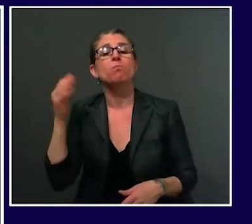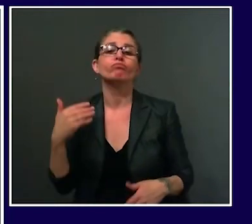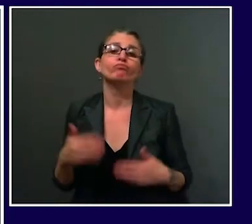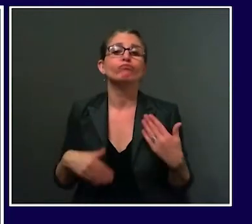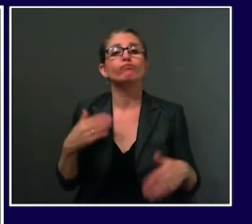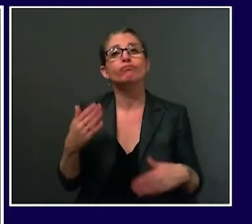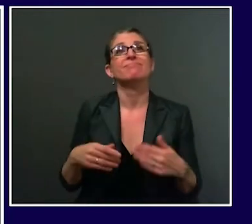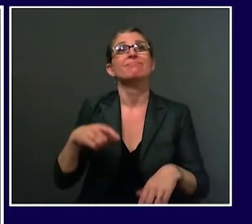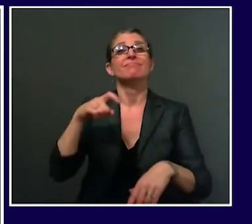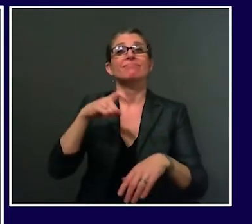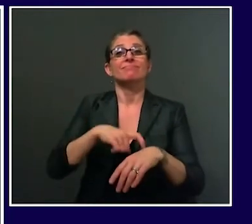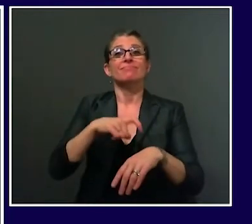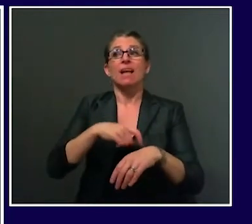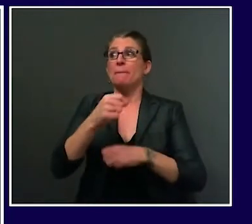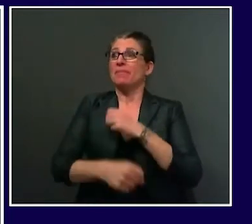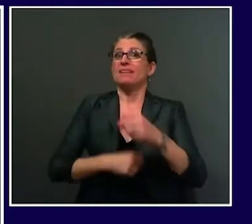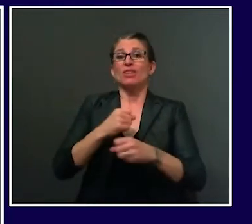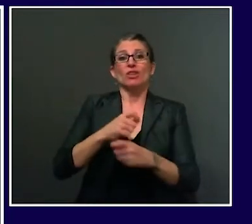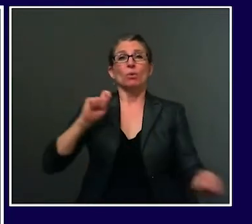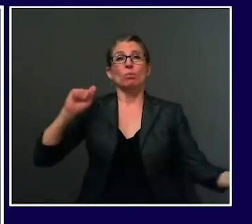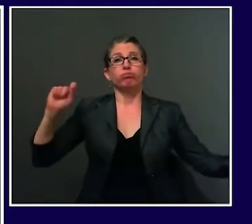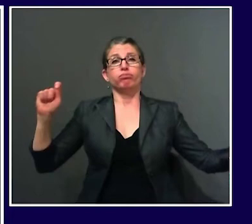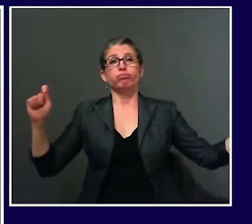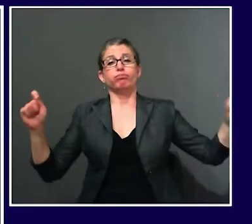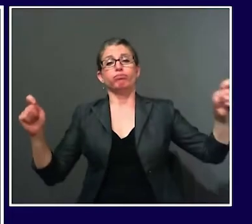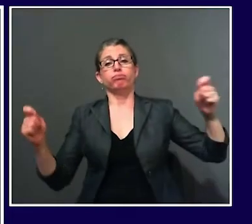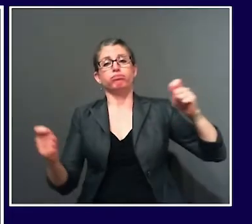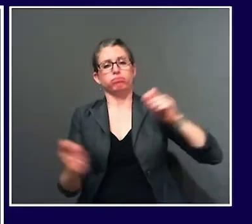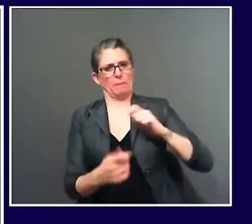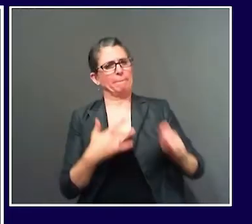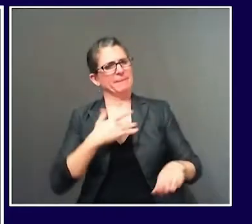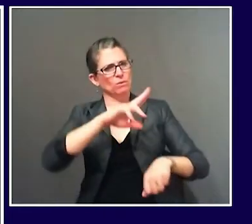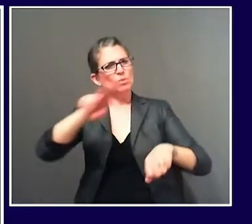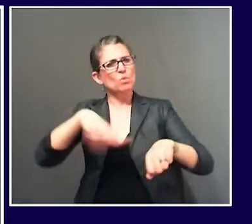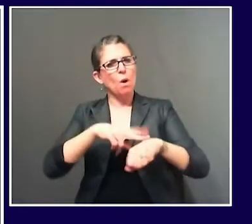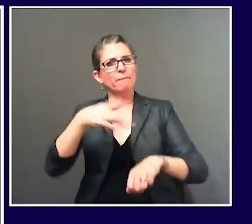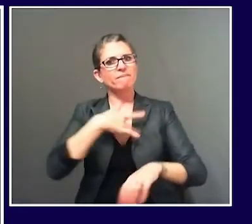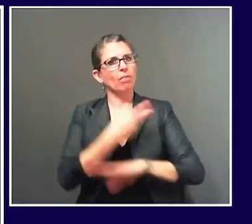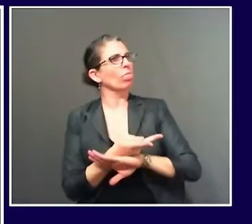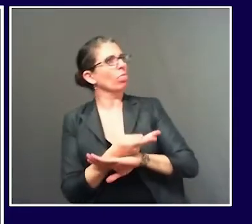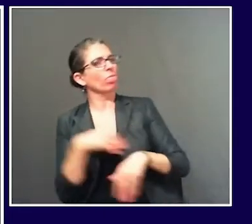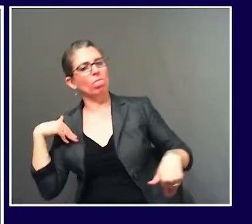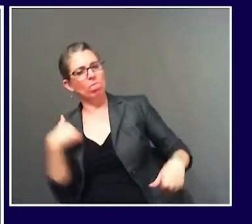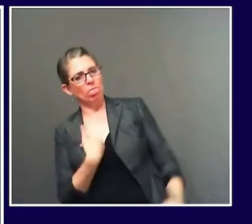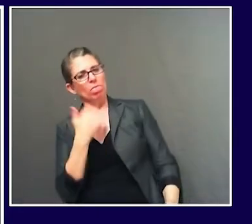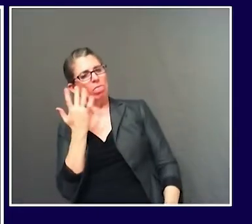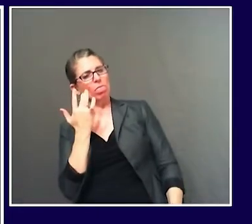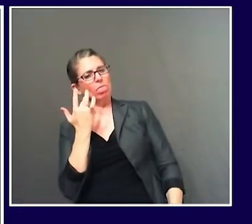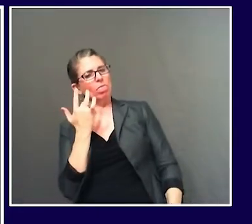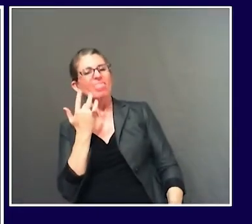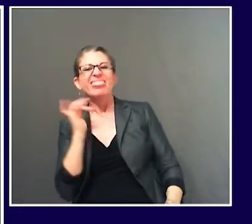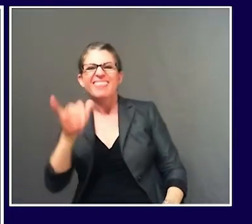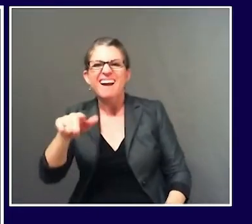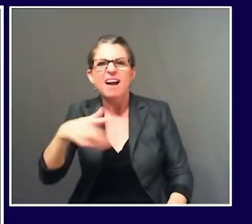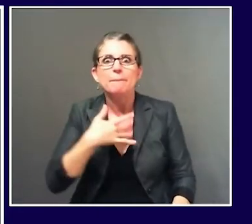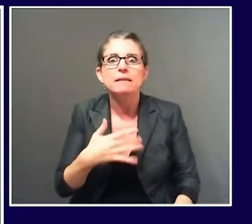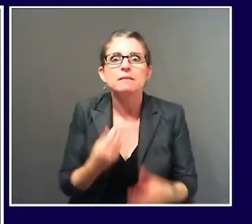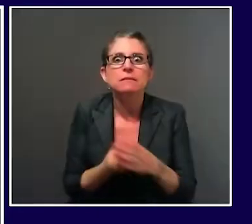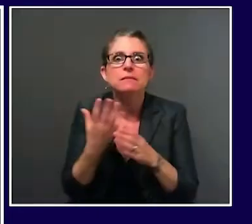a 36-hour period where something hits me. And a lot of times that can be the common cold.